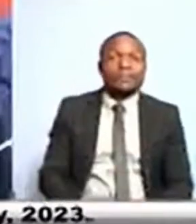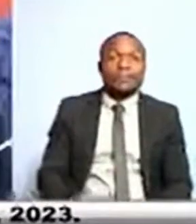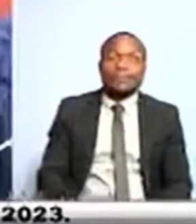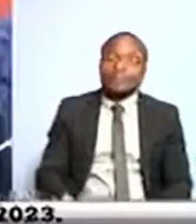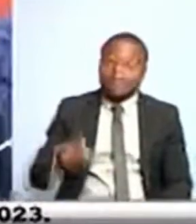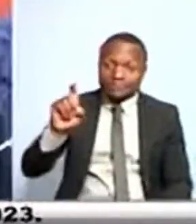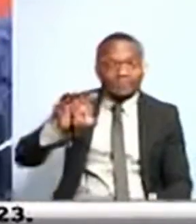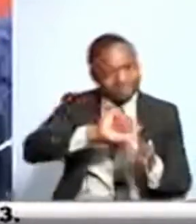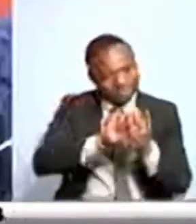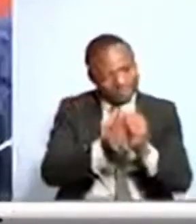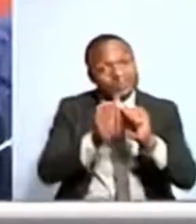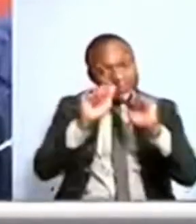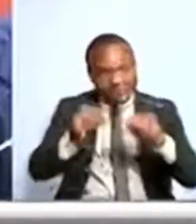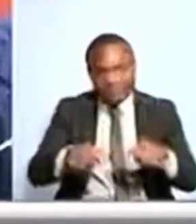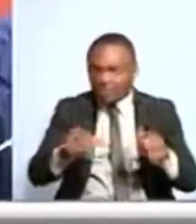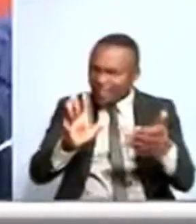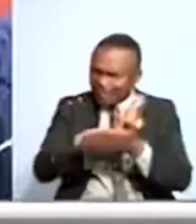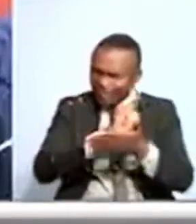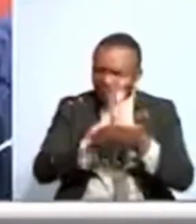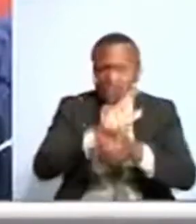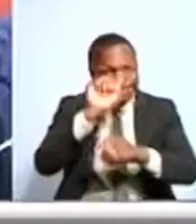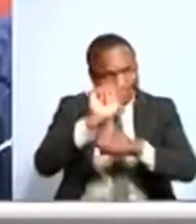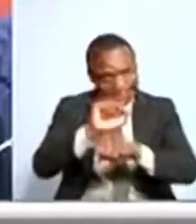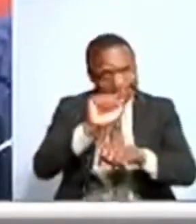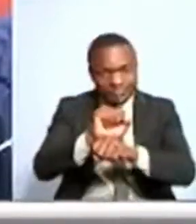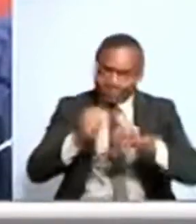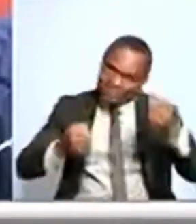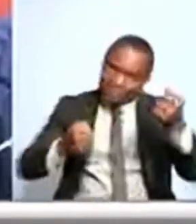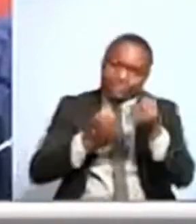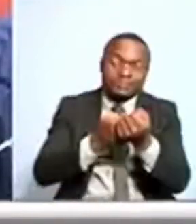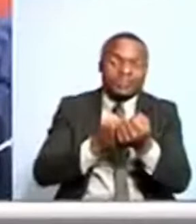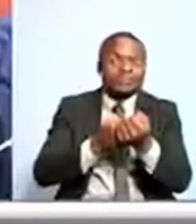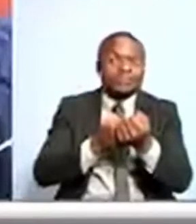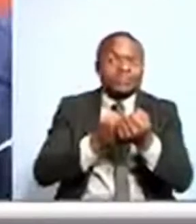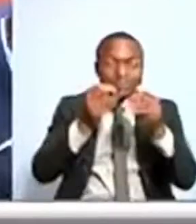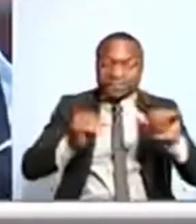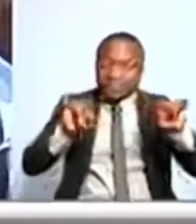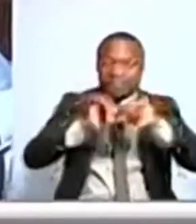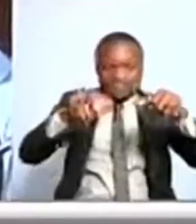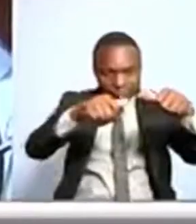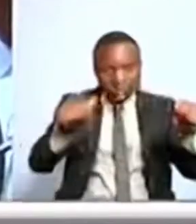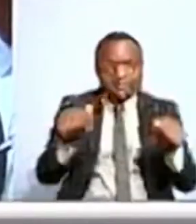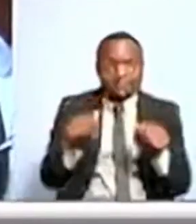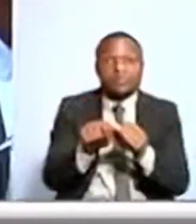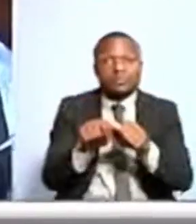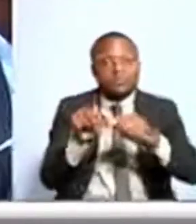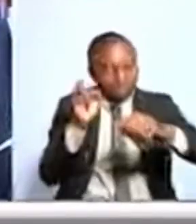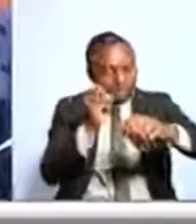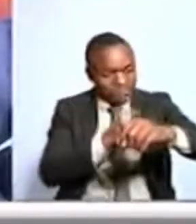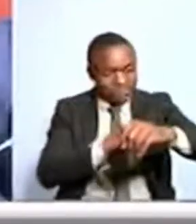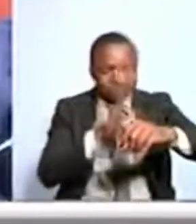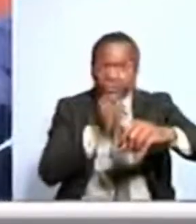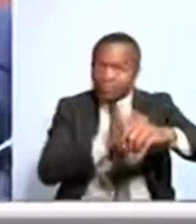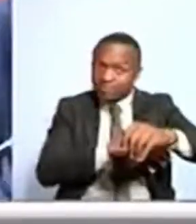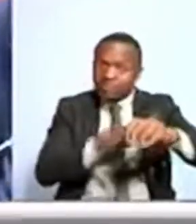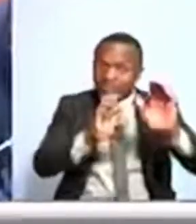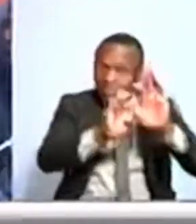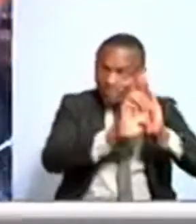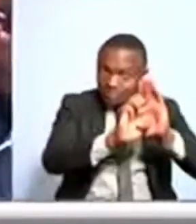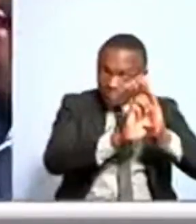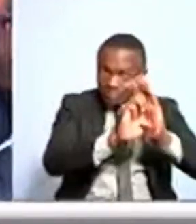amend it so that we can speed up our work, and also to support key areas of investments, such as, for